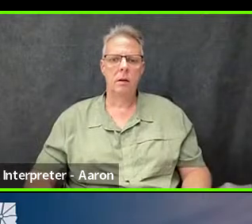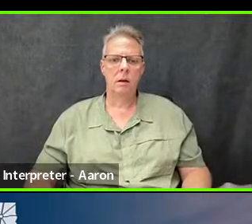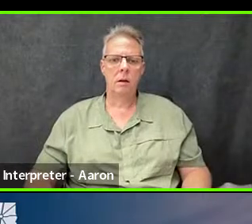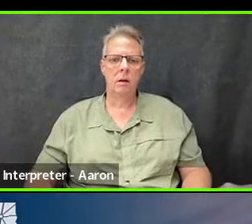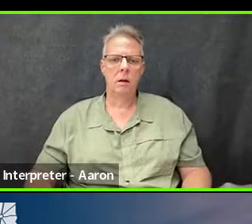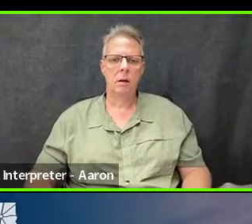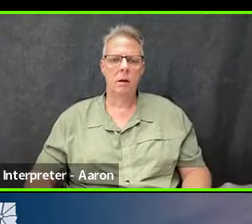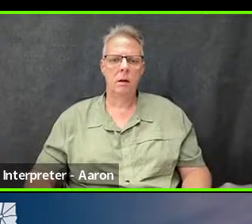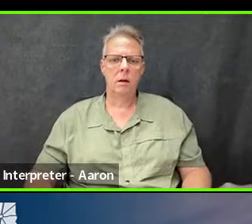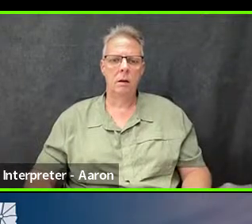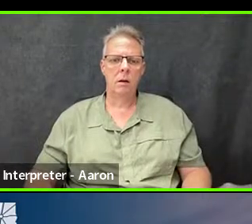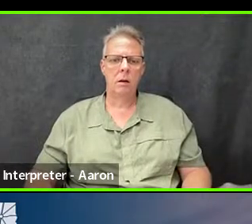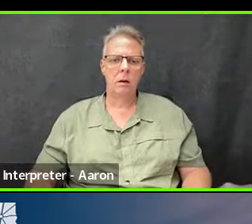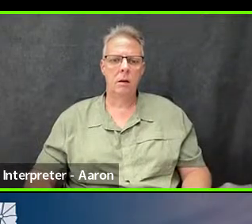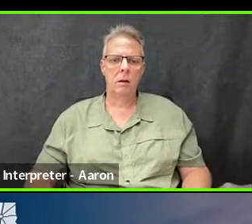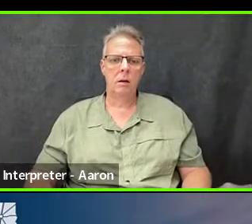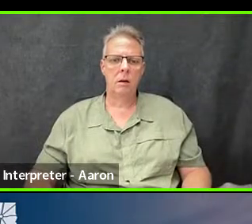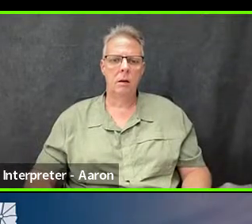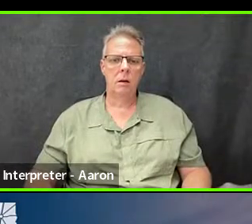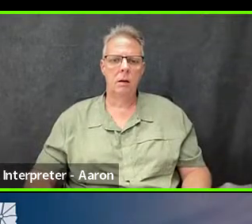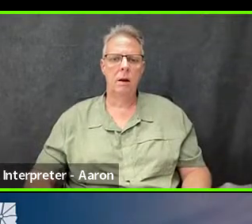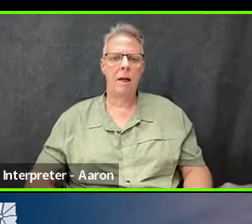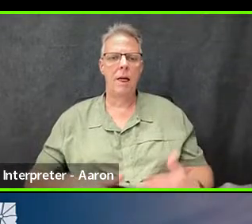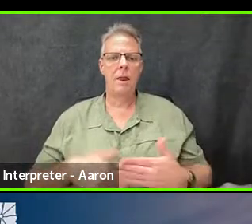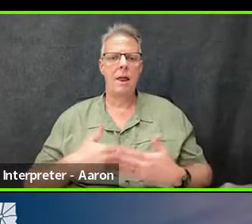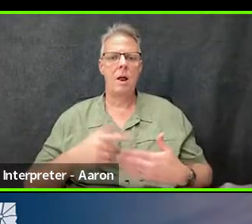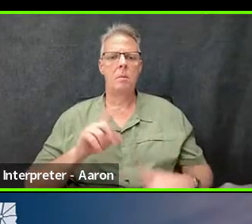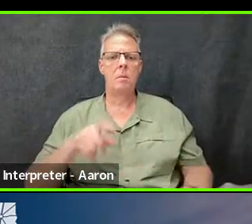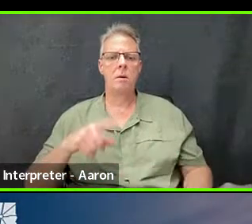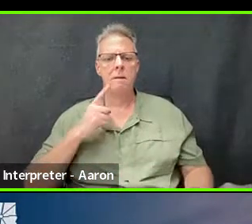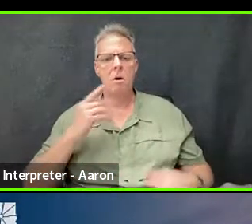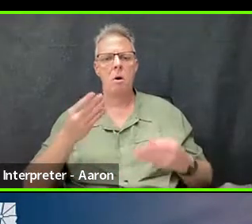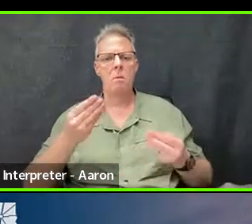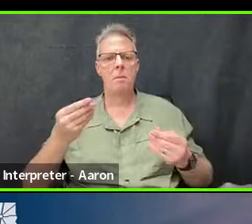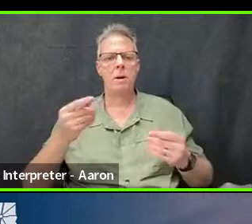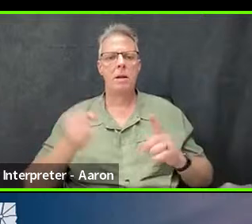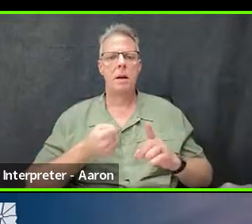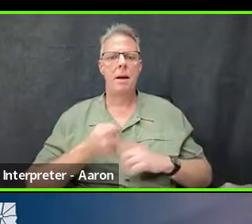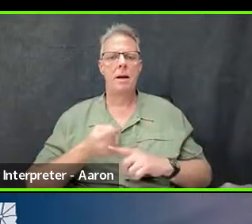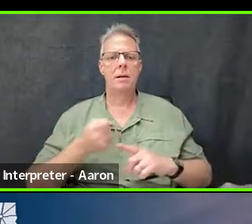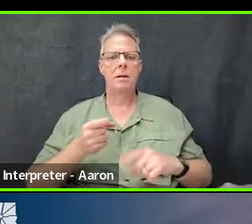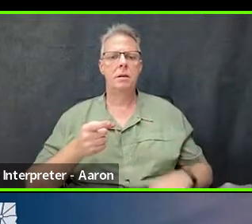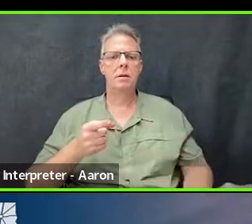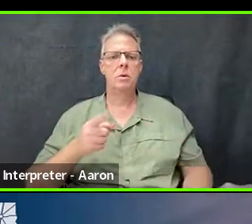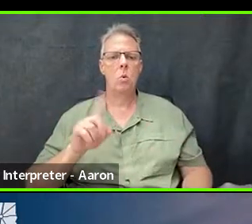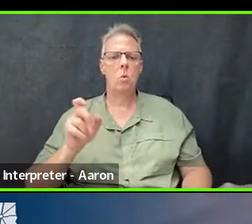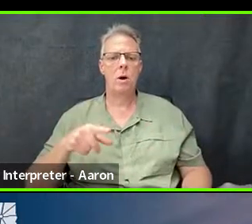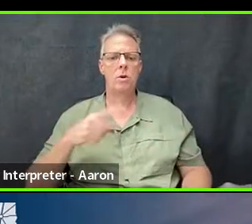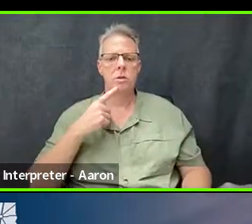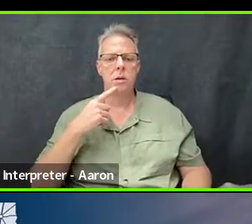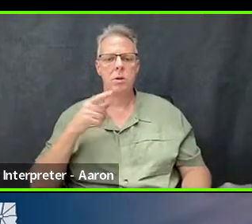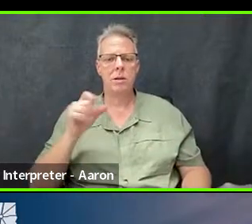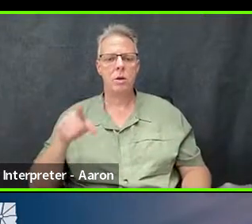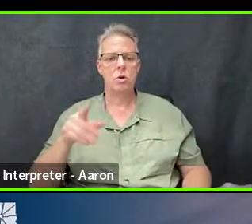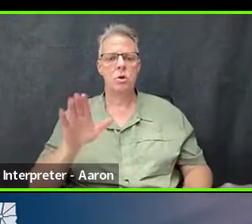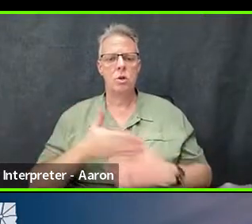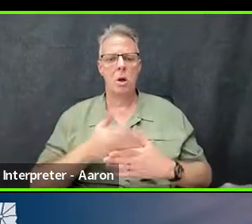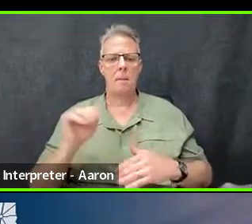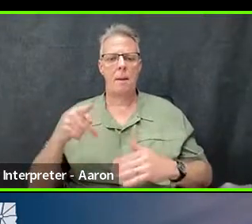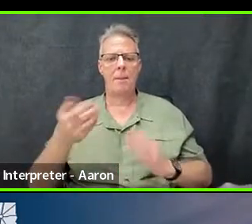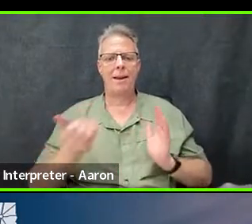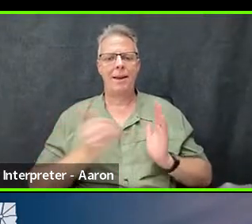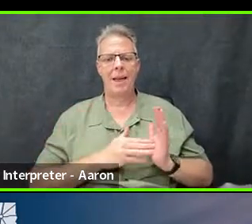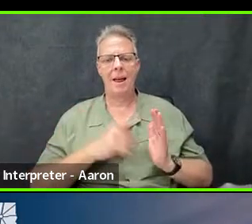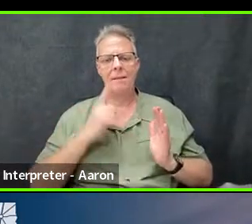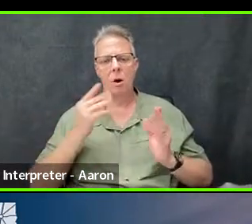Let's go to this next question about the properties impacted. So the question is, can you share the map again